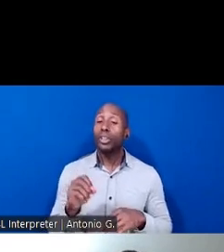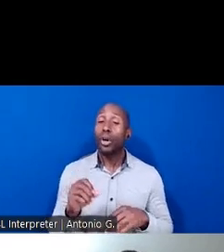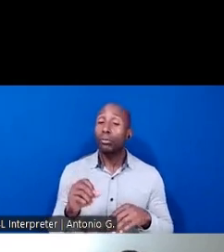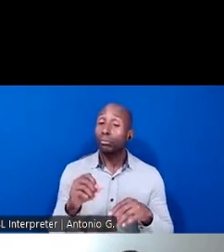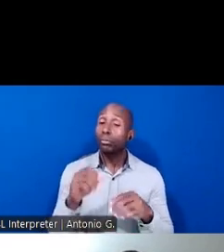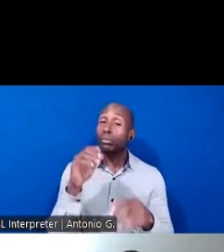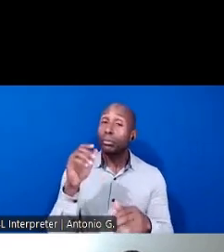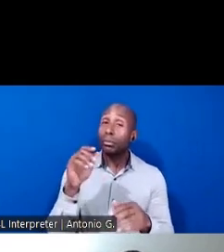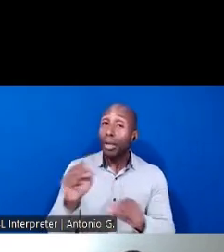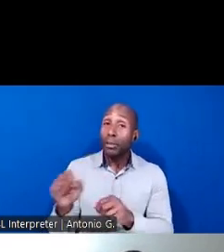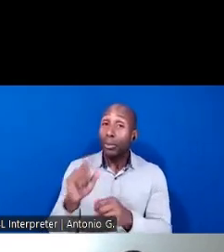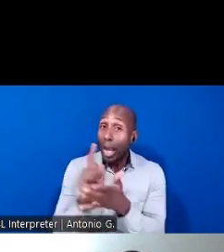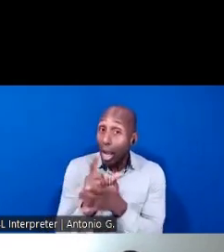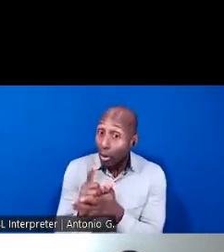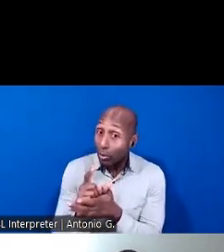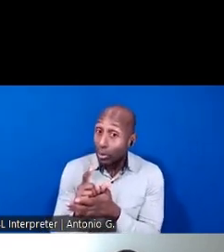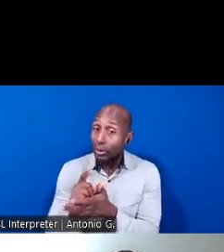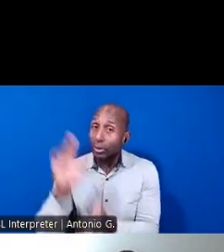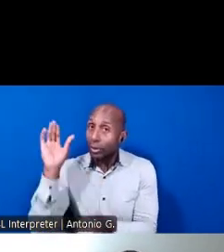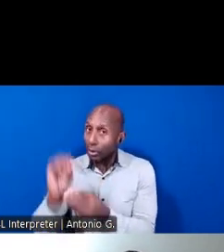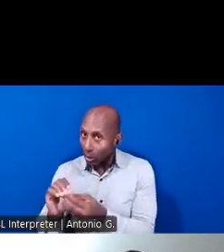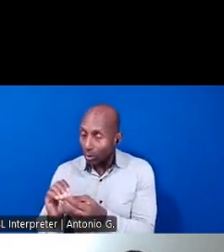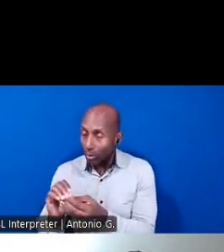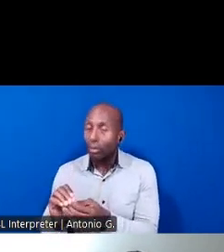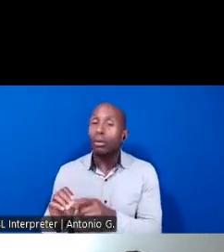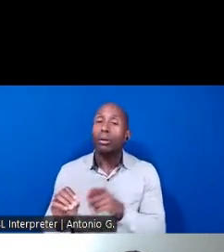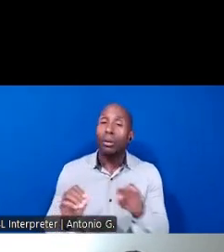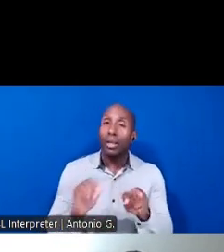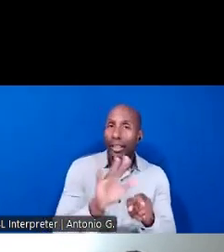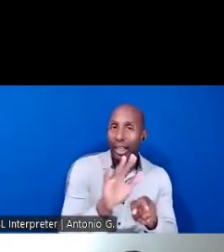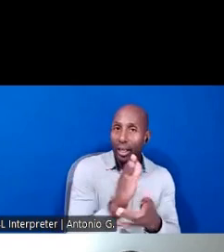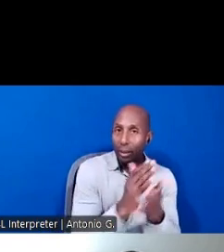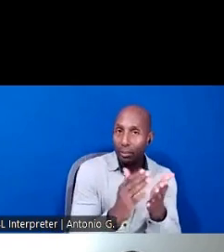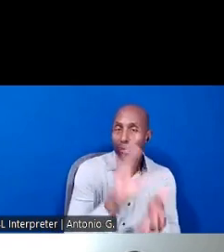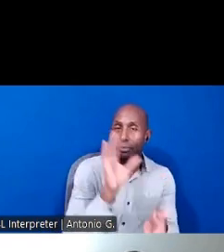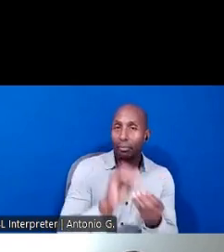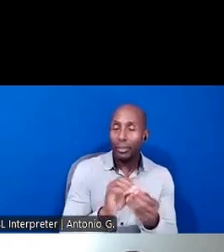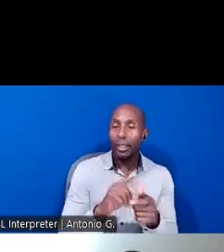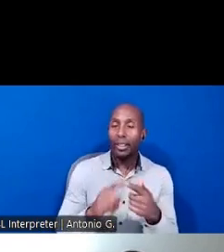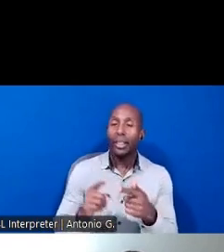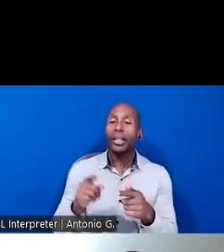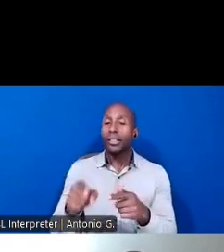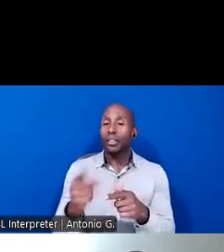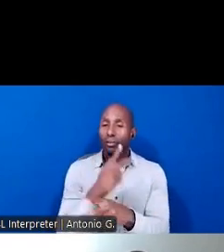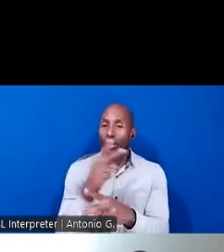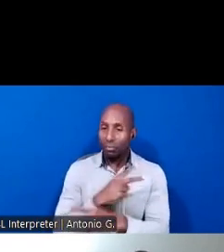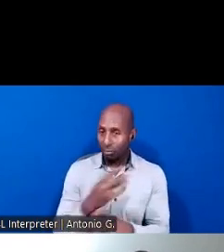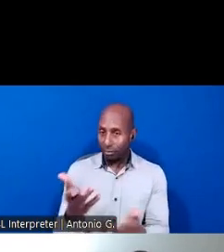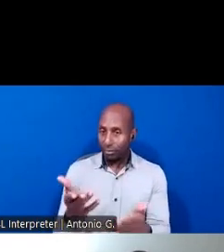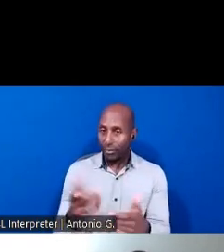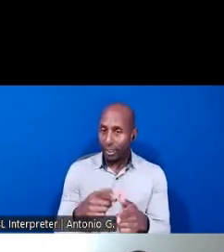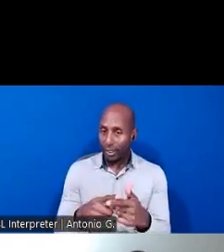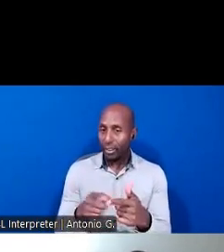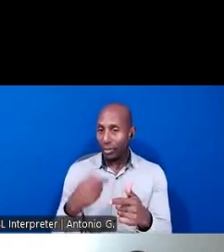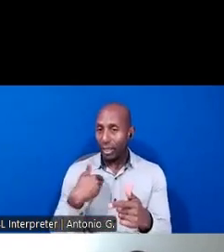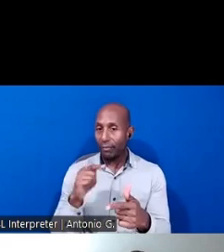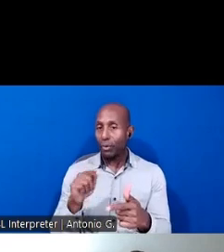the 0.06 FTE for a translator line item of activity.